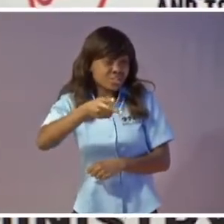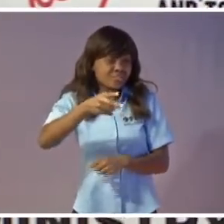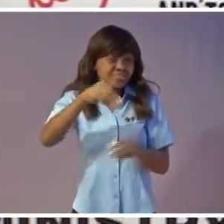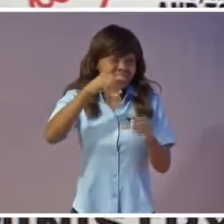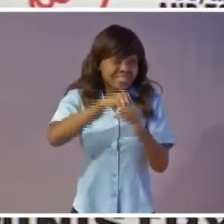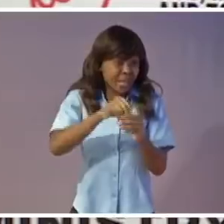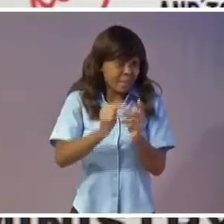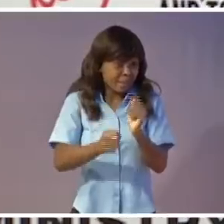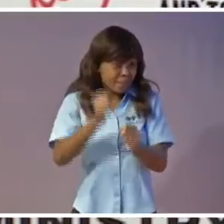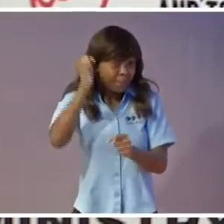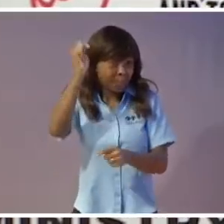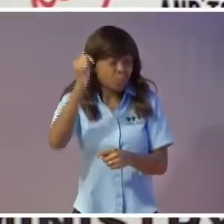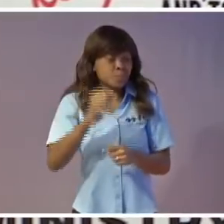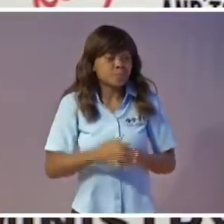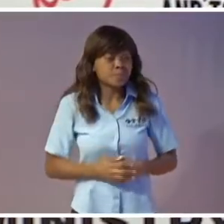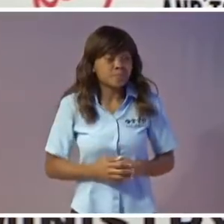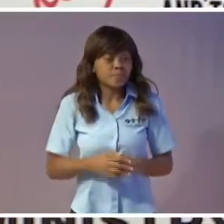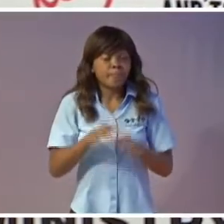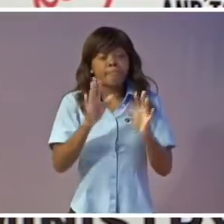Condolences to his family.